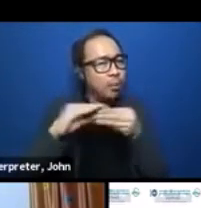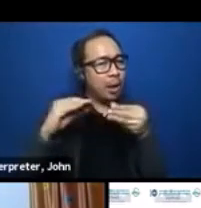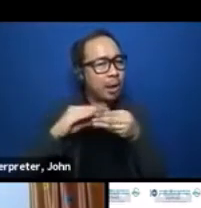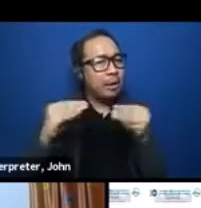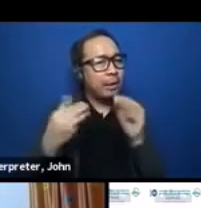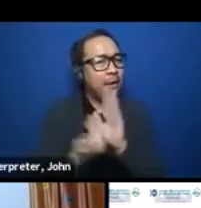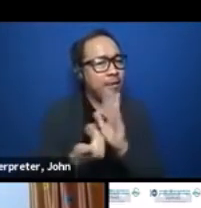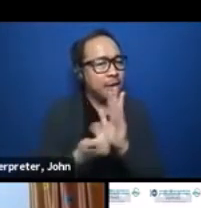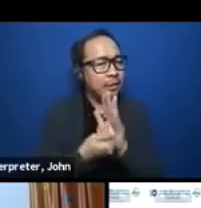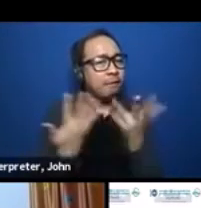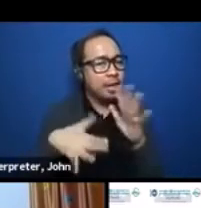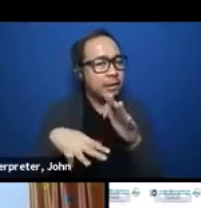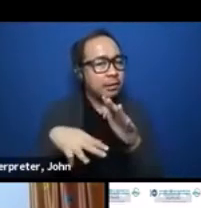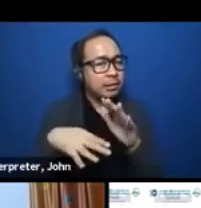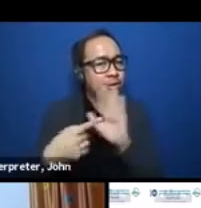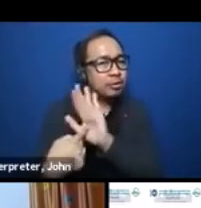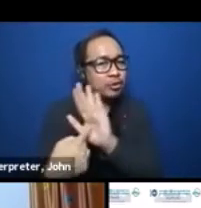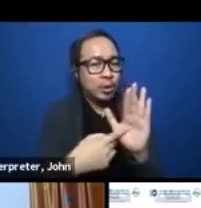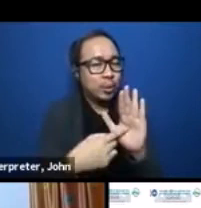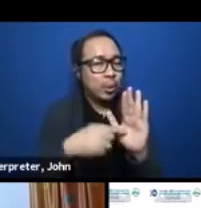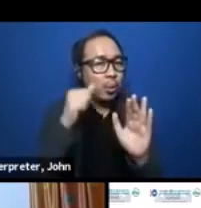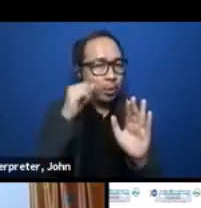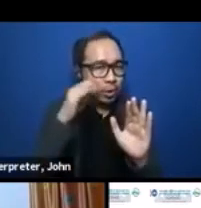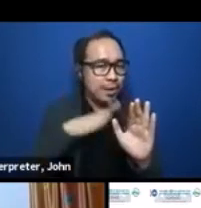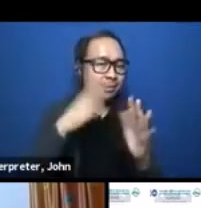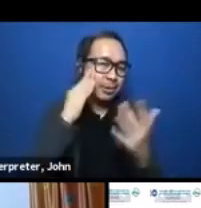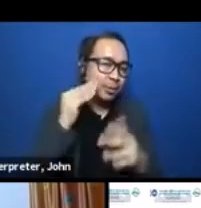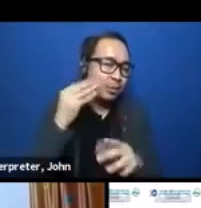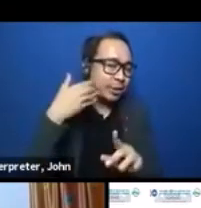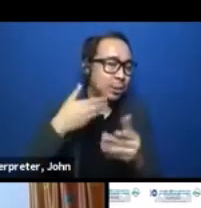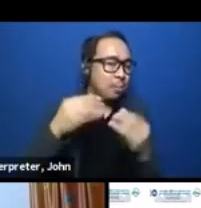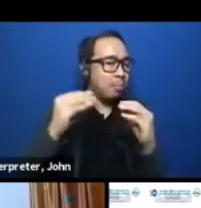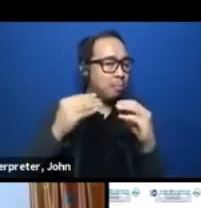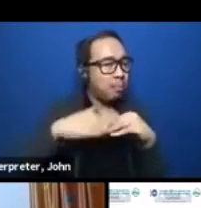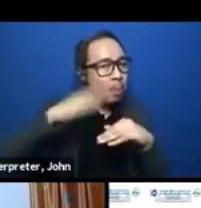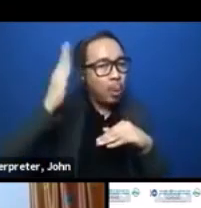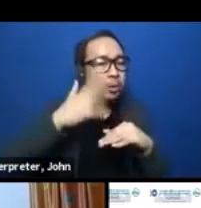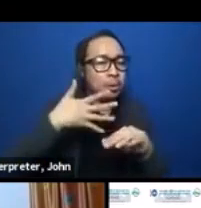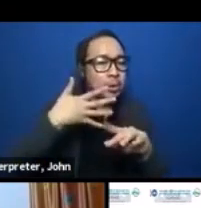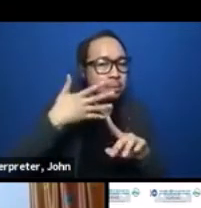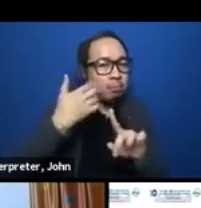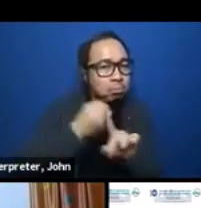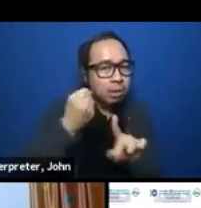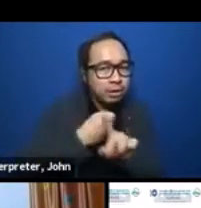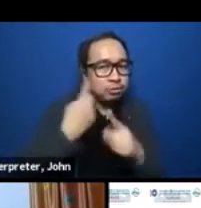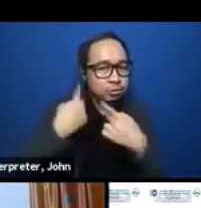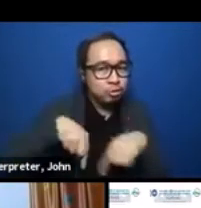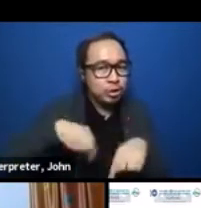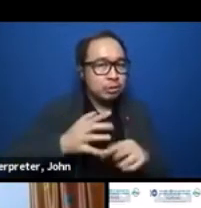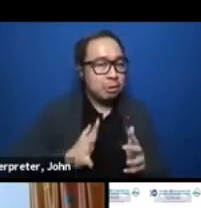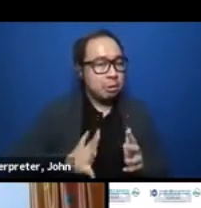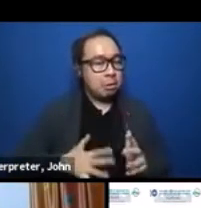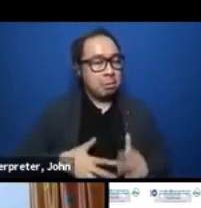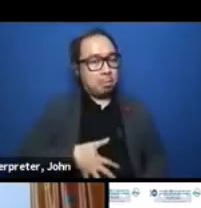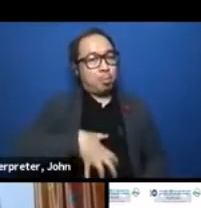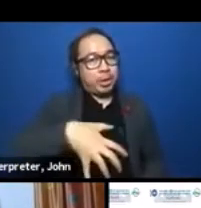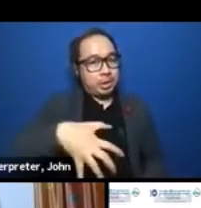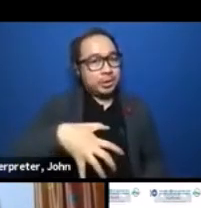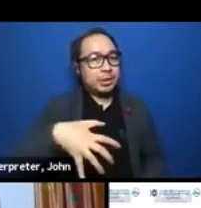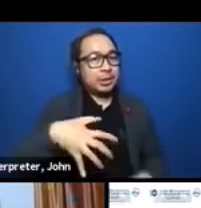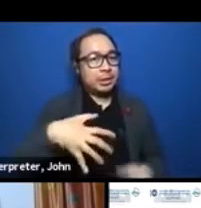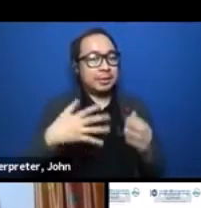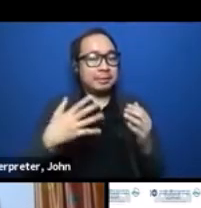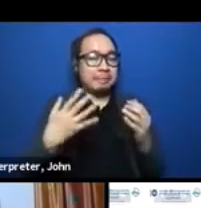shows that women experience more violence during pregnancy, and many of the time it is a